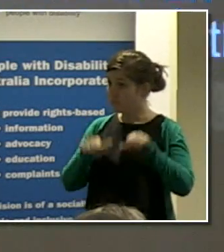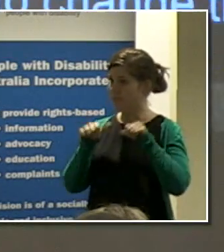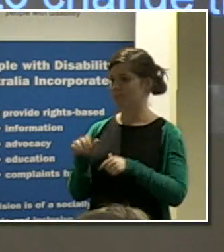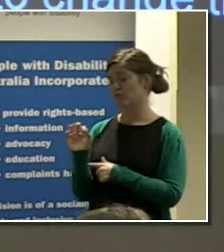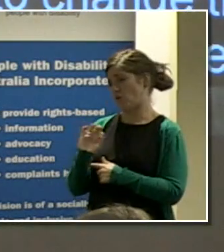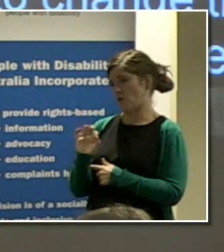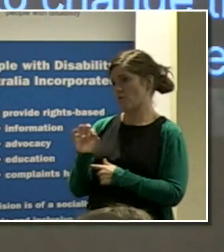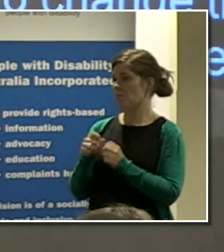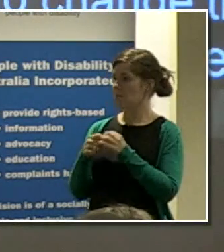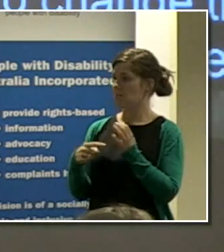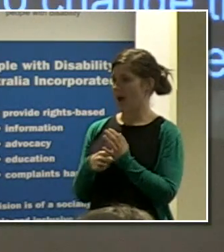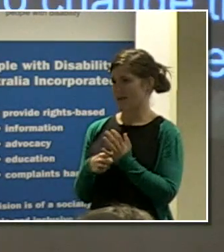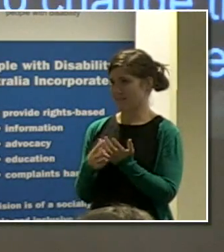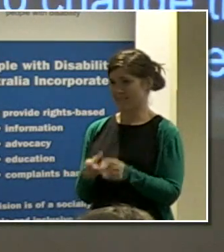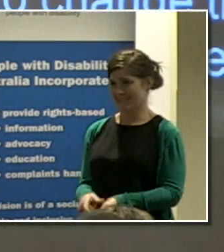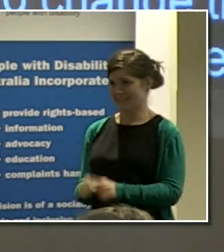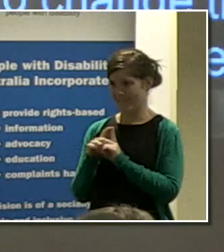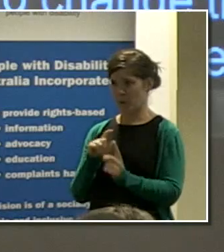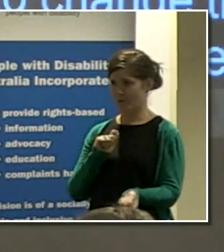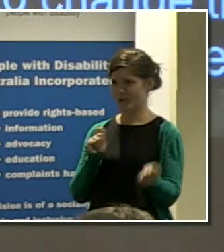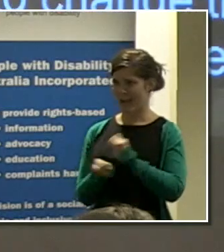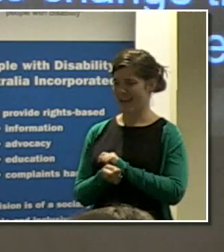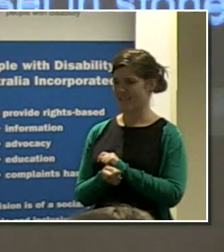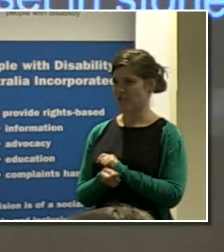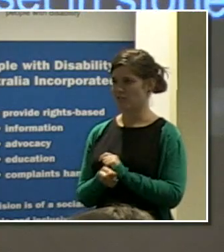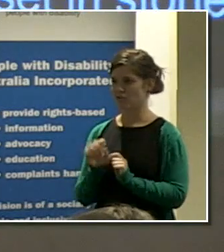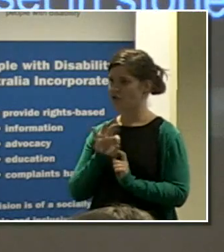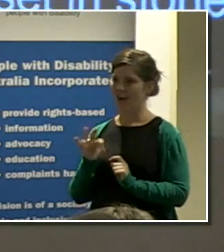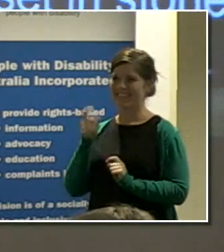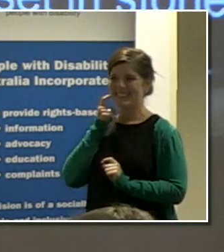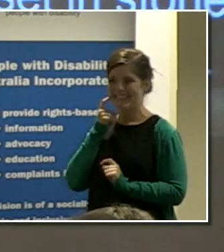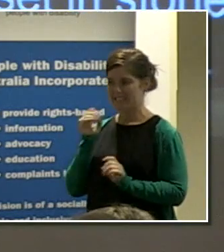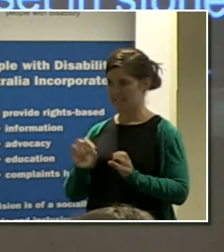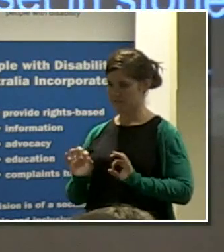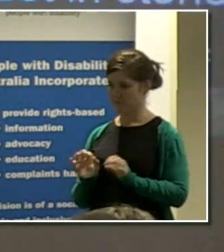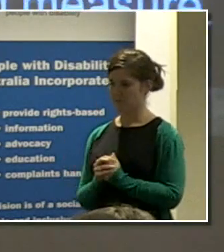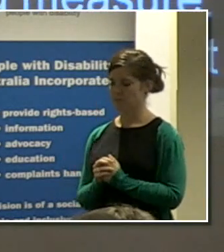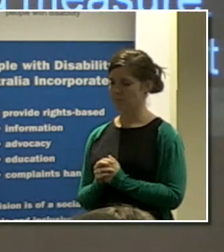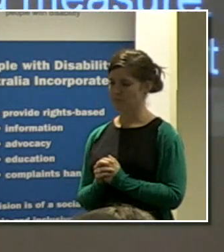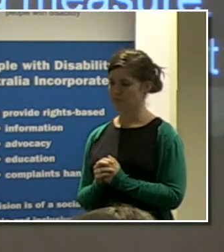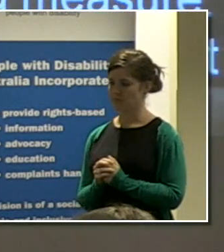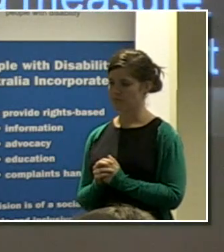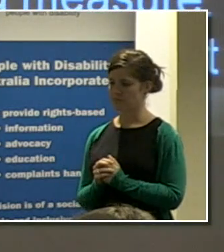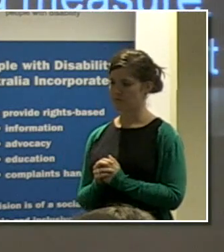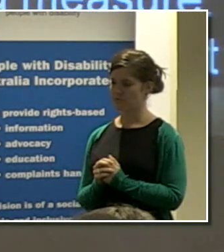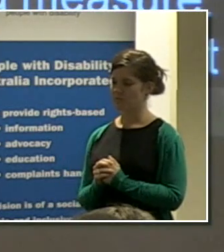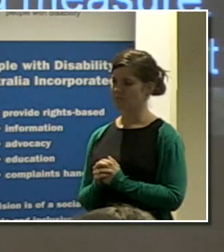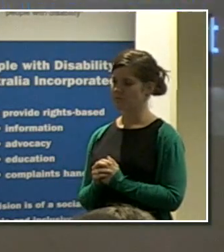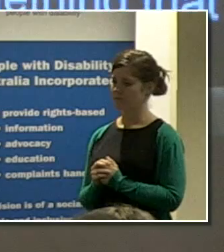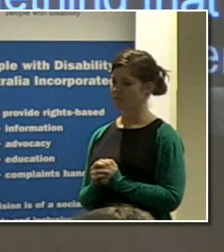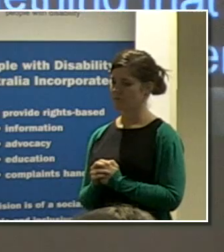but it's a hard measure. It's not something easily changed. In terms